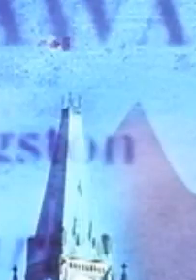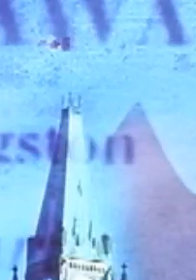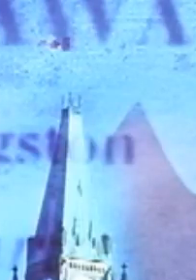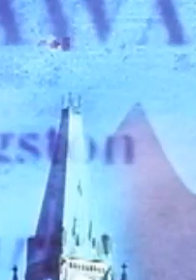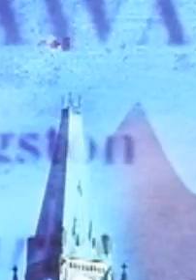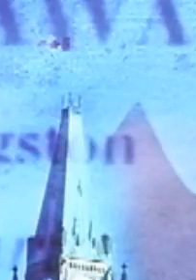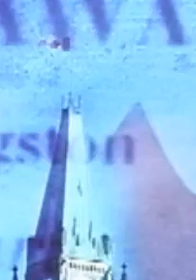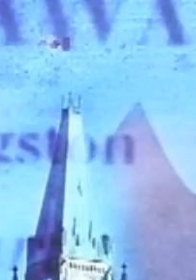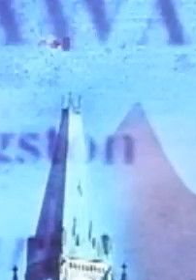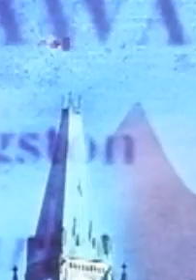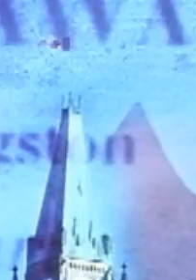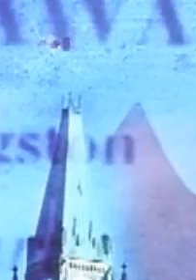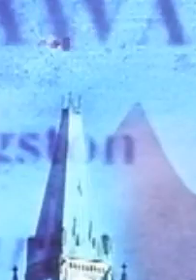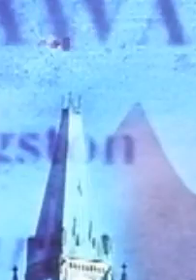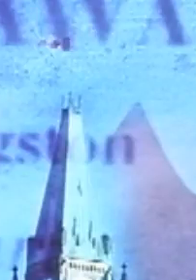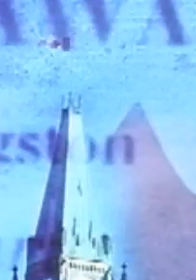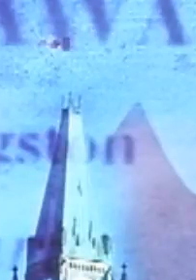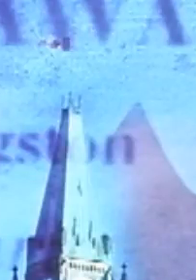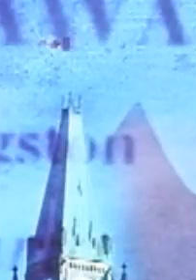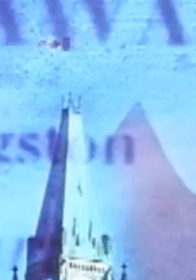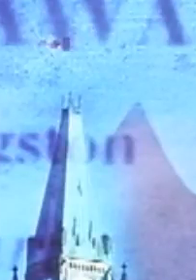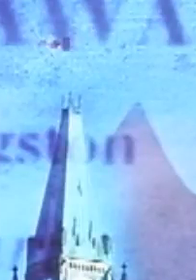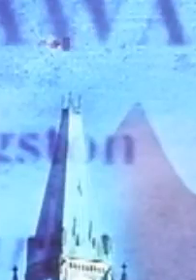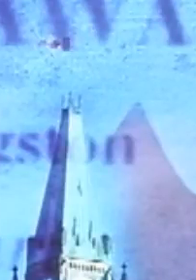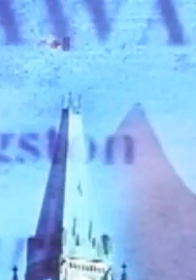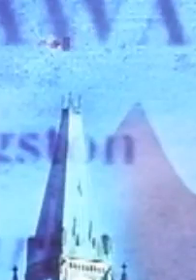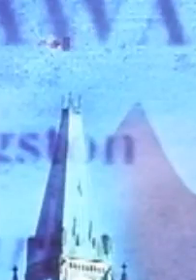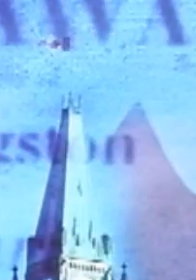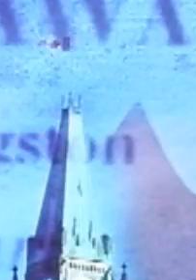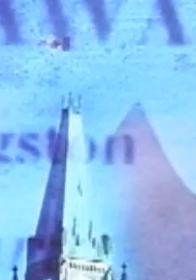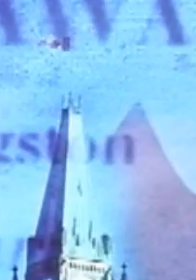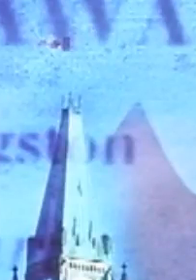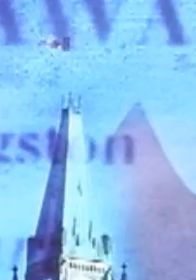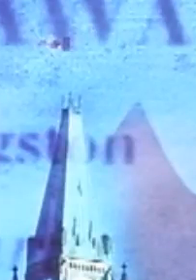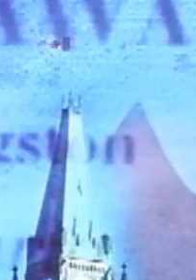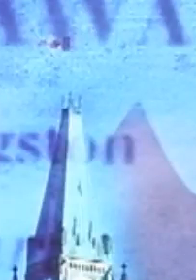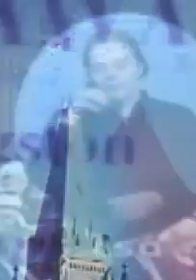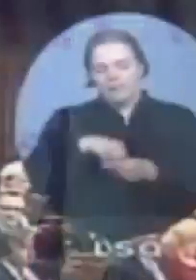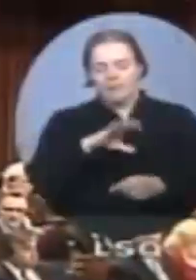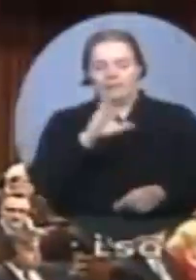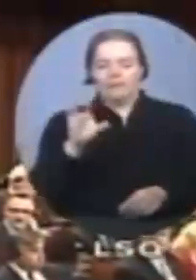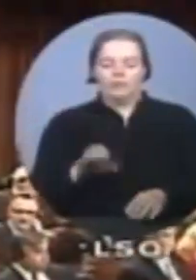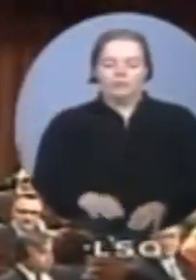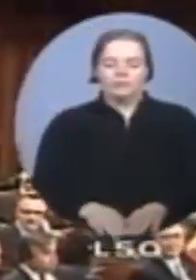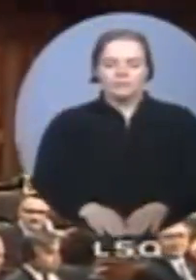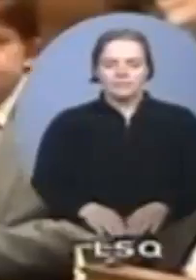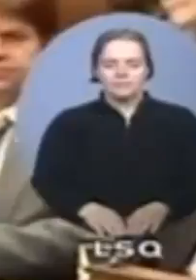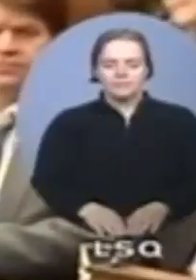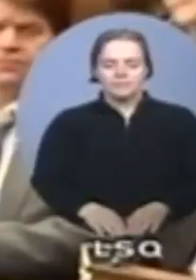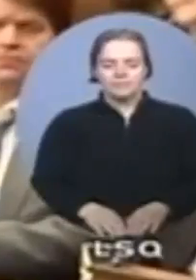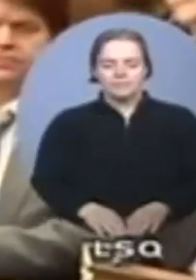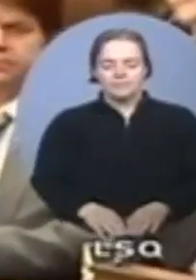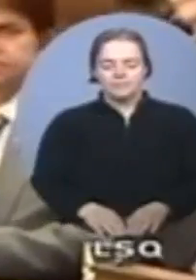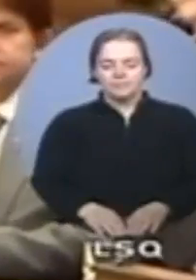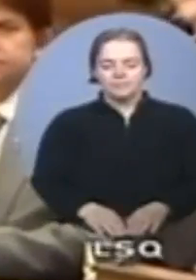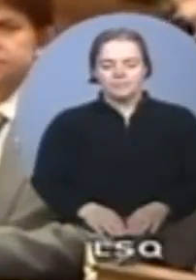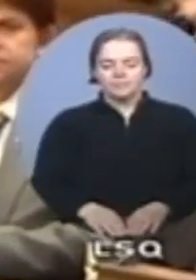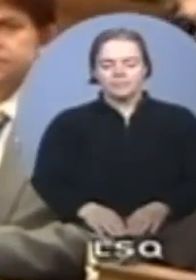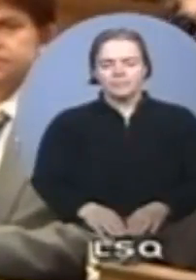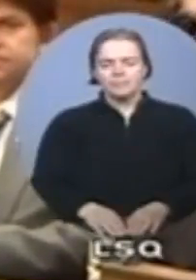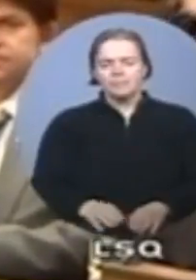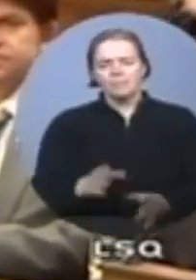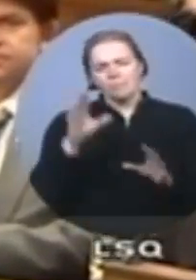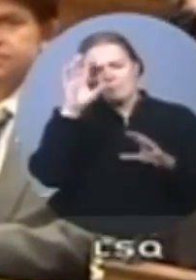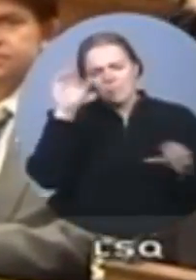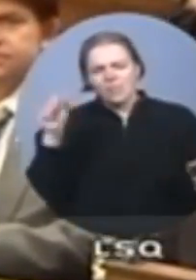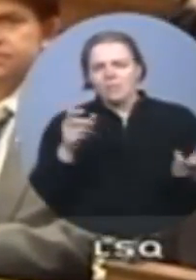Harper's government has been doing now since they came to power, was focus on job creation, economic development, and free trade. And we can expect